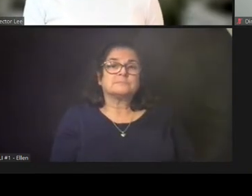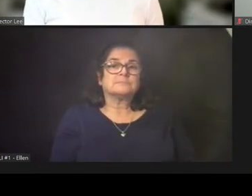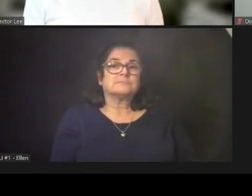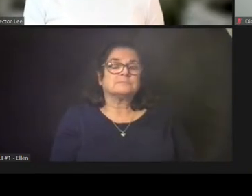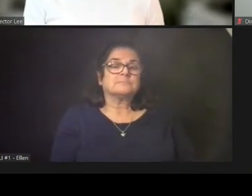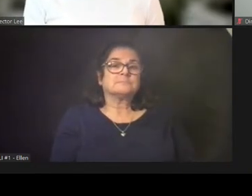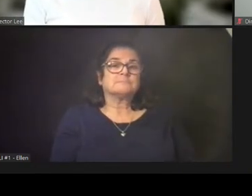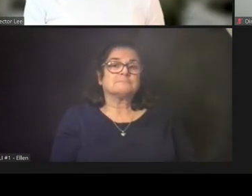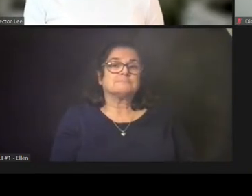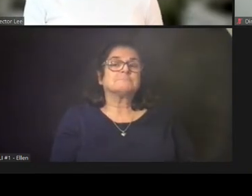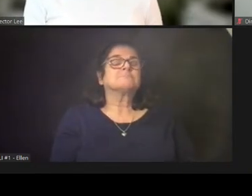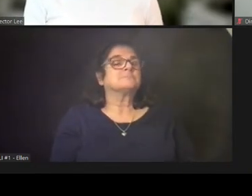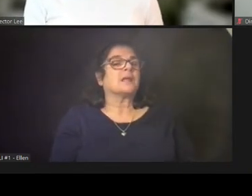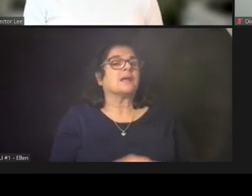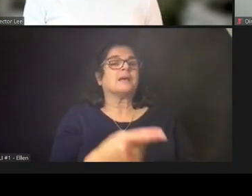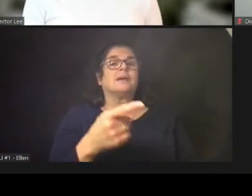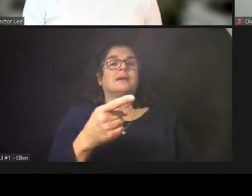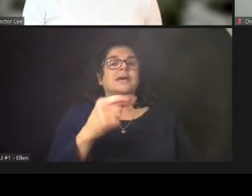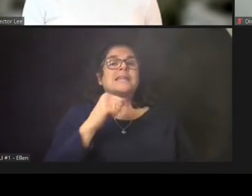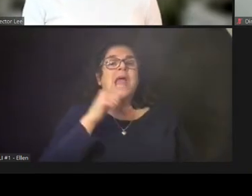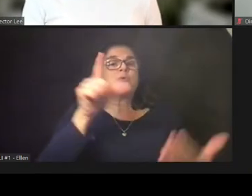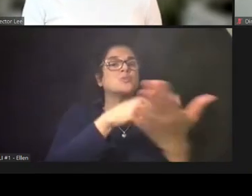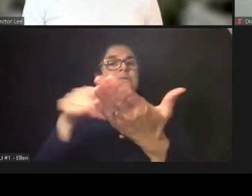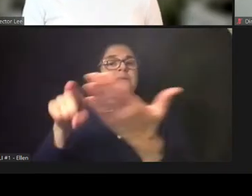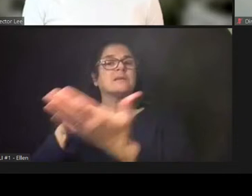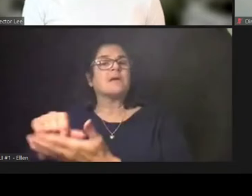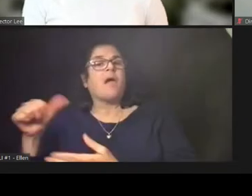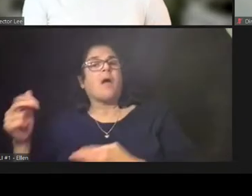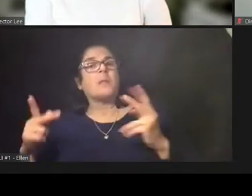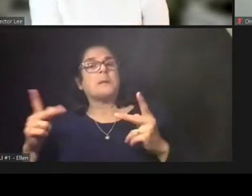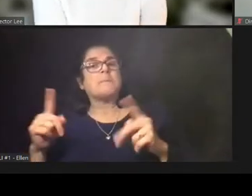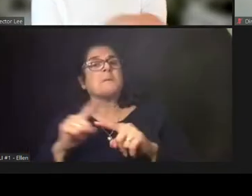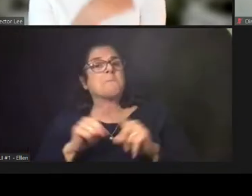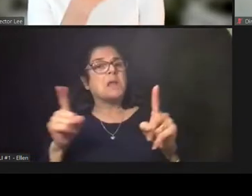on anyone else, but you've been the person that I've connected with the most.